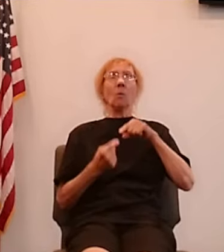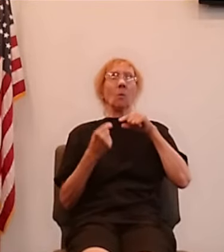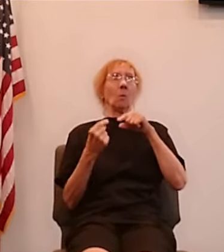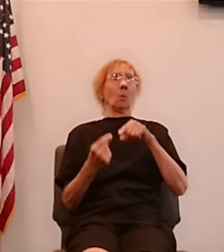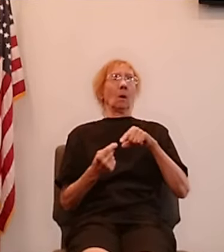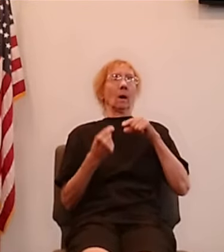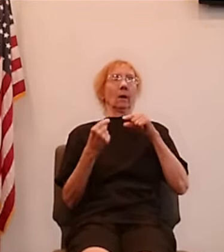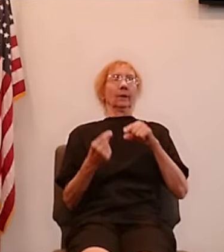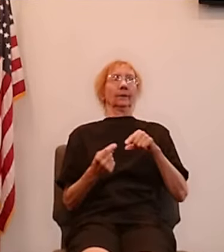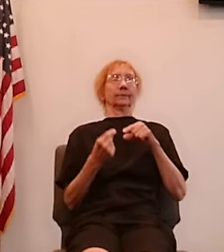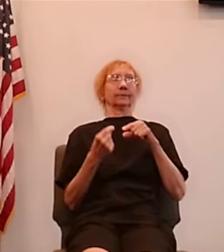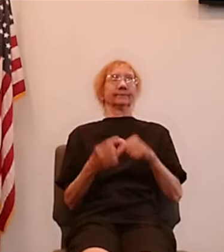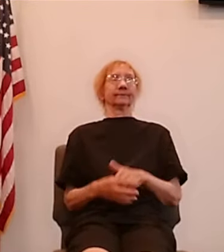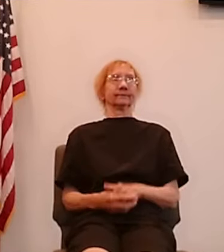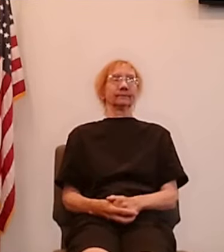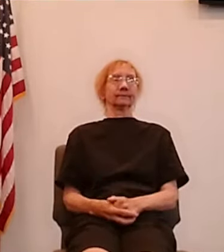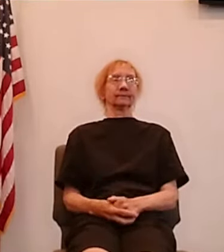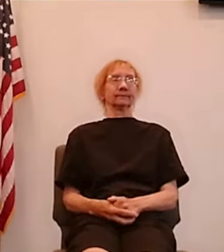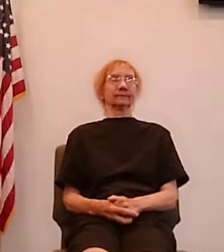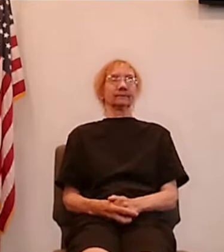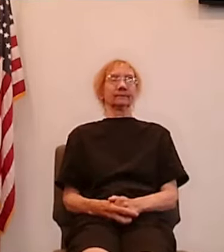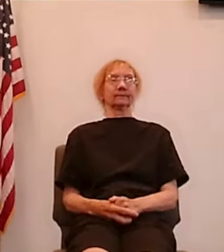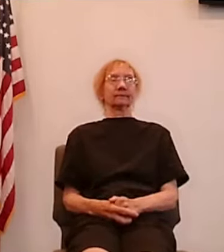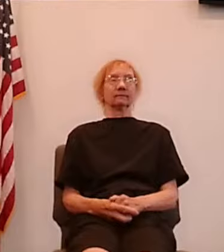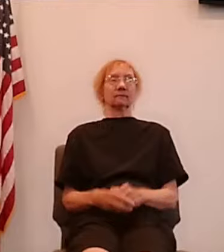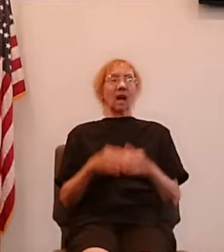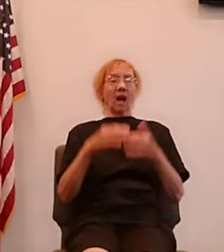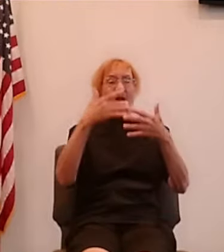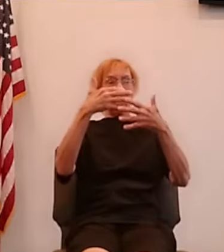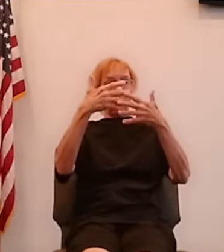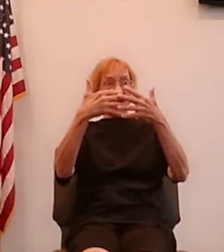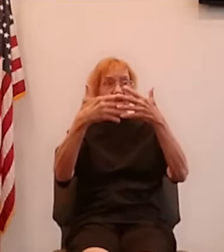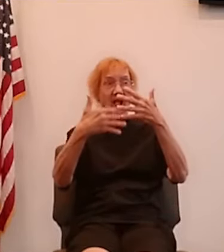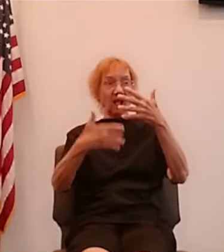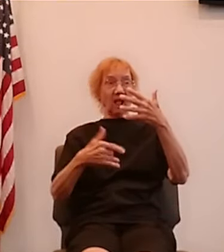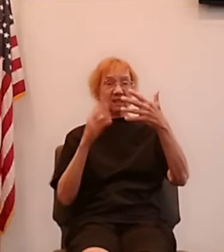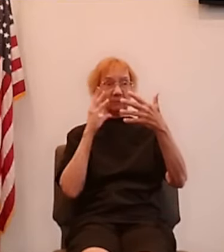with all of the things that surround us in this world.